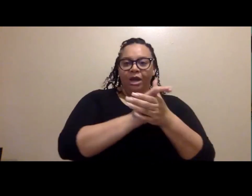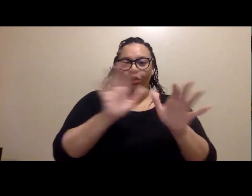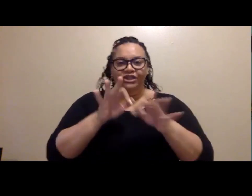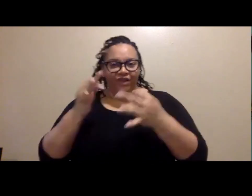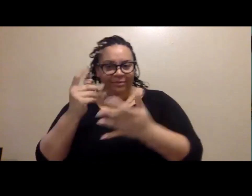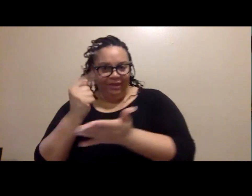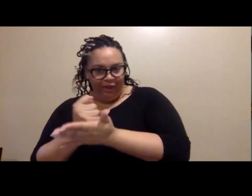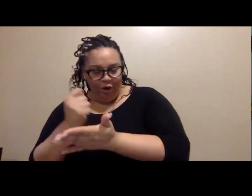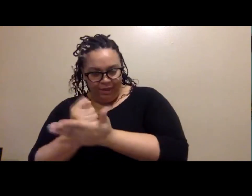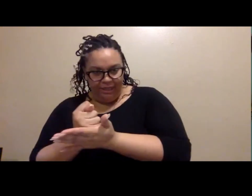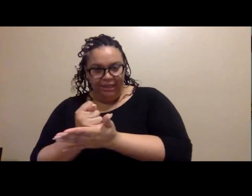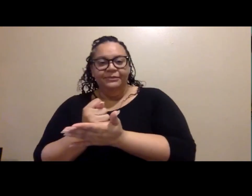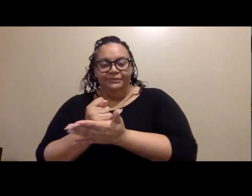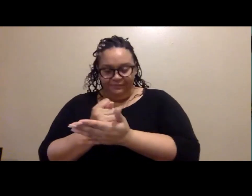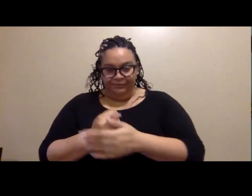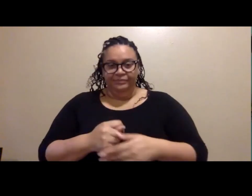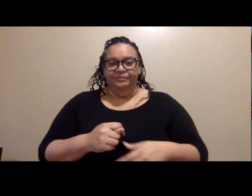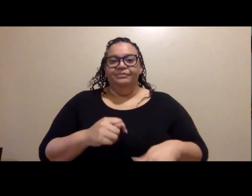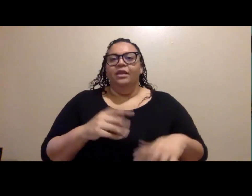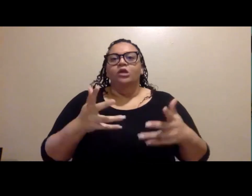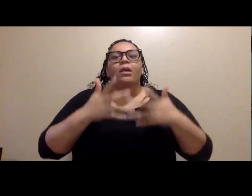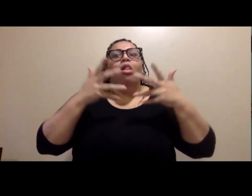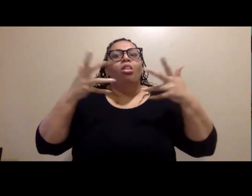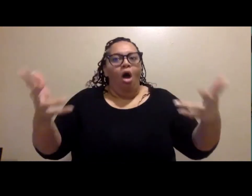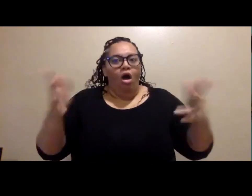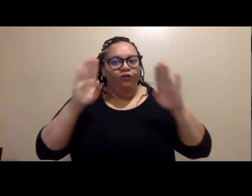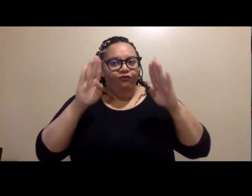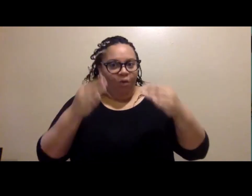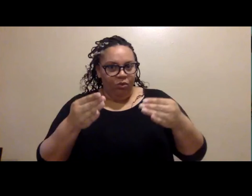like that. And there's been a lot of focus on